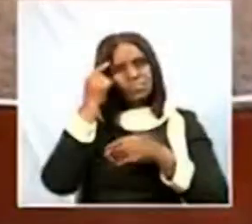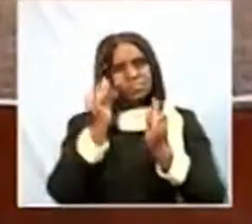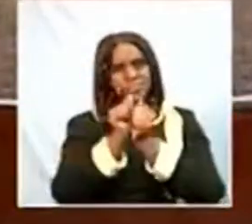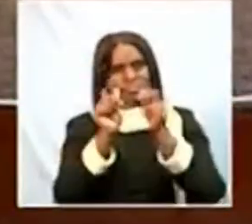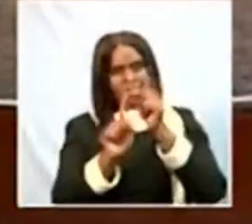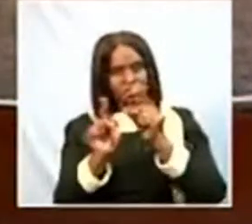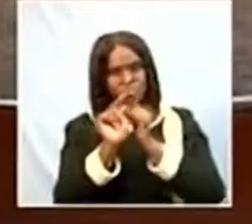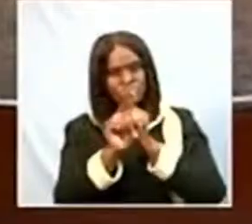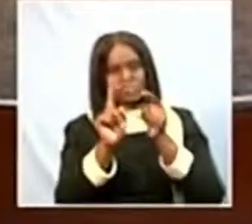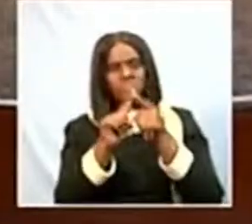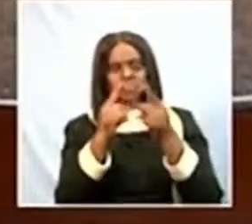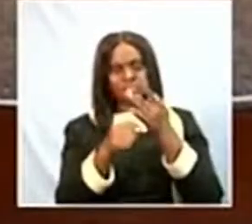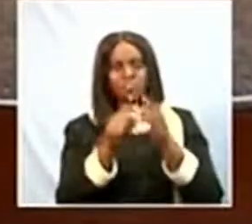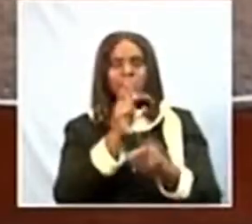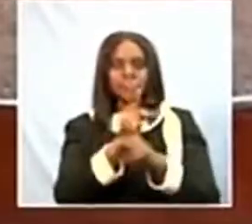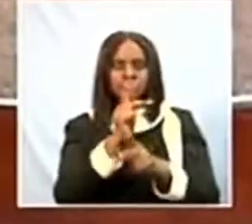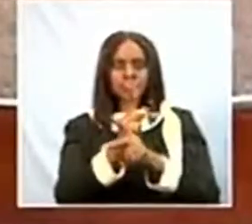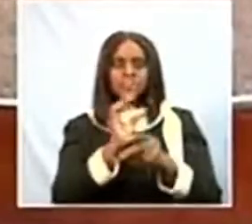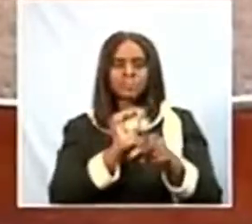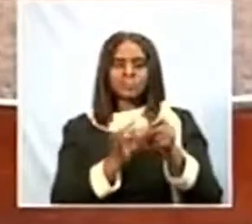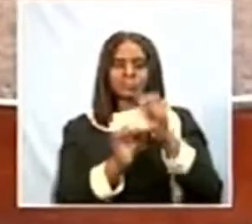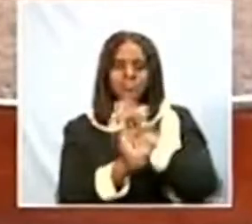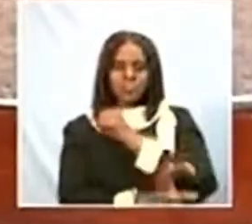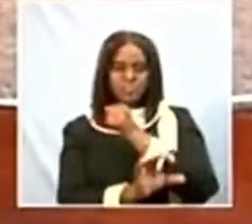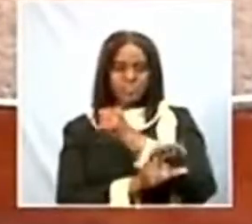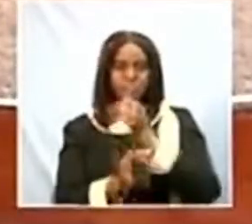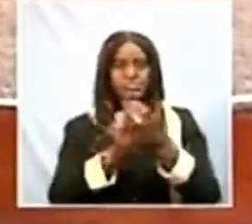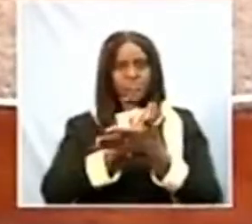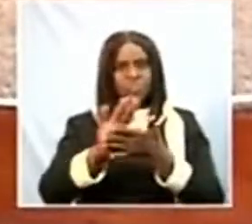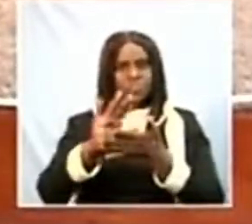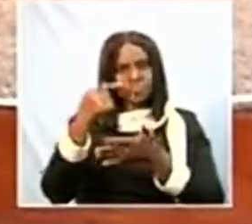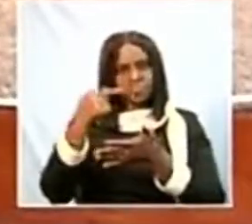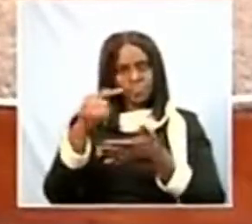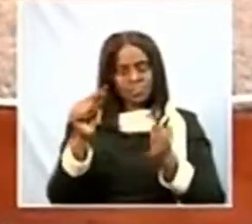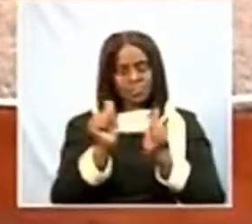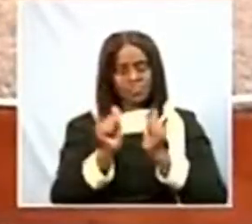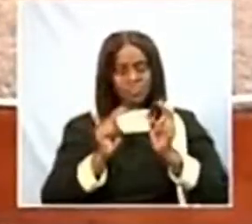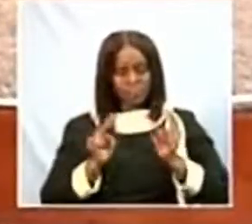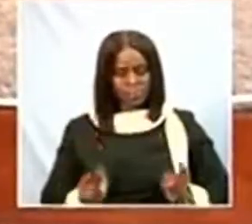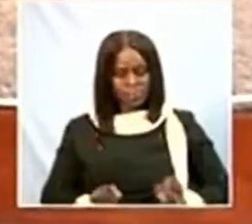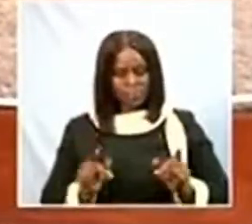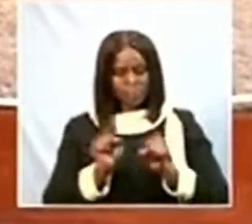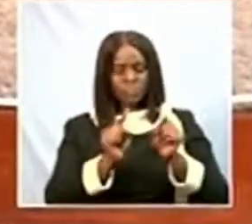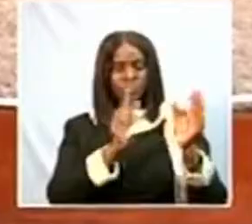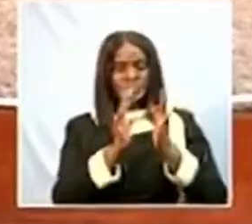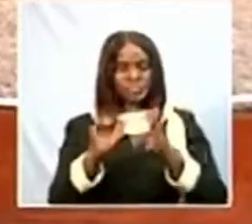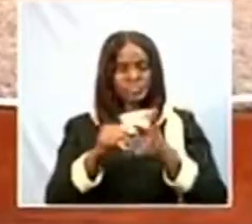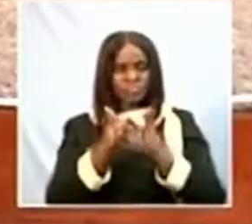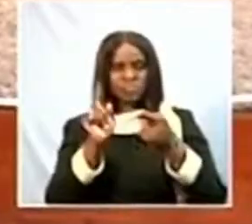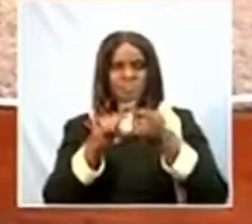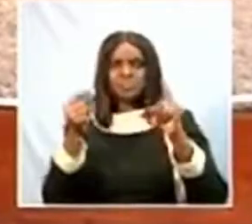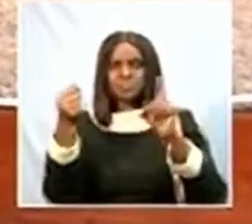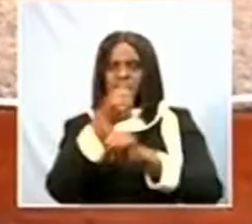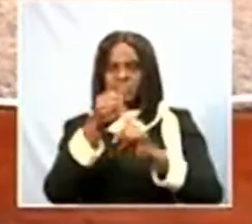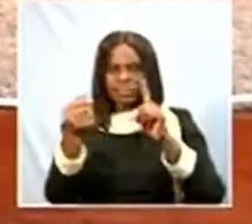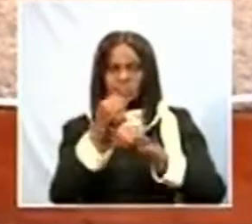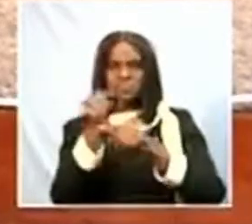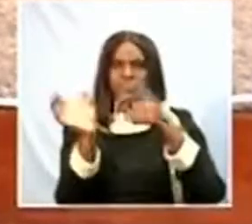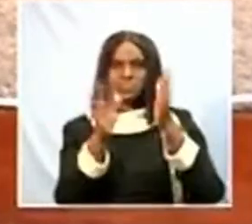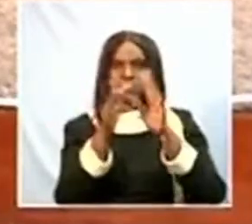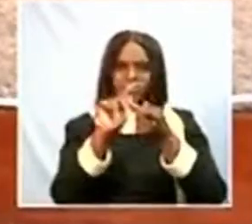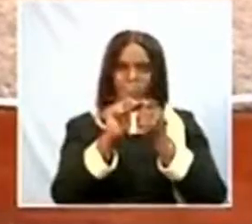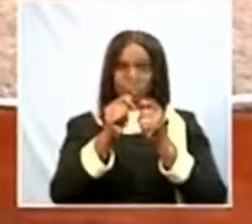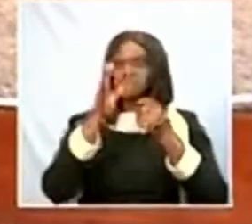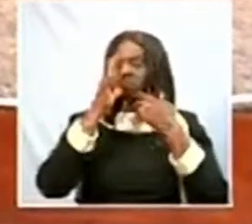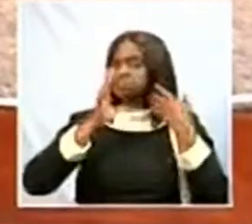general public to keep our country clean, green, and healthy as a strategic measure to fight climate change.